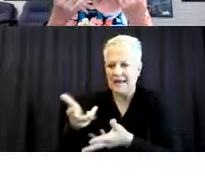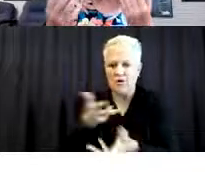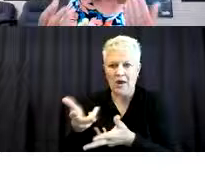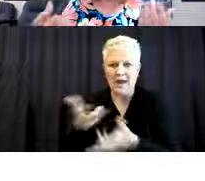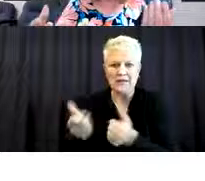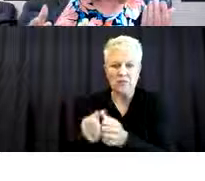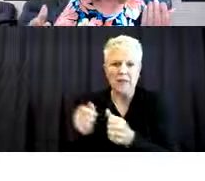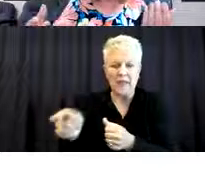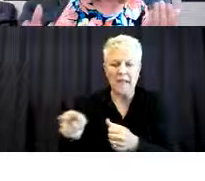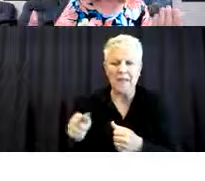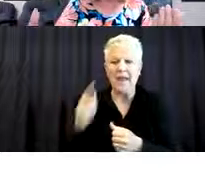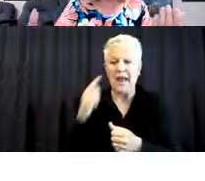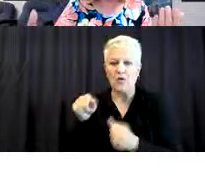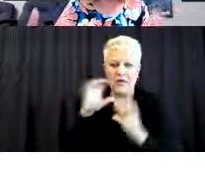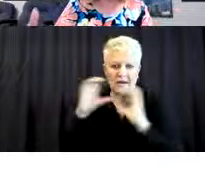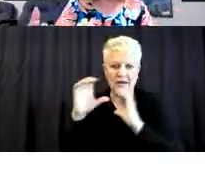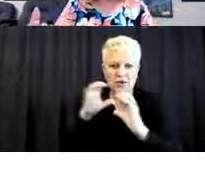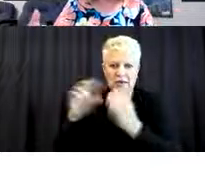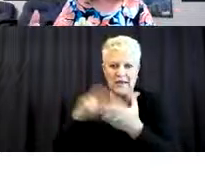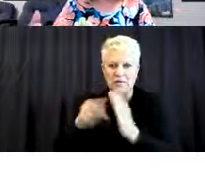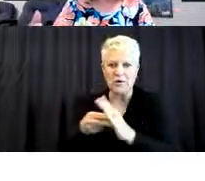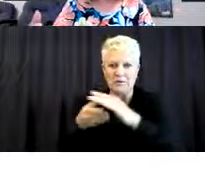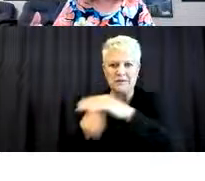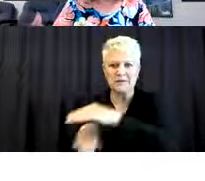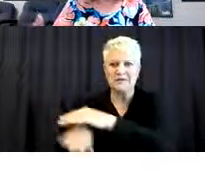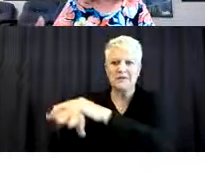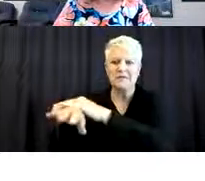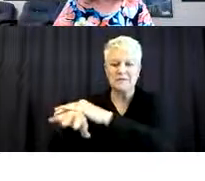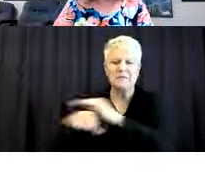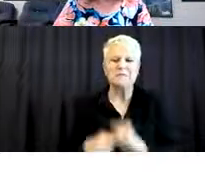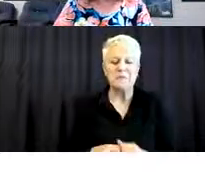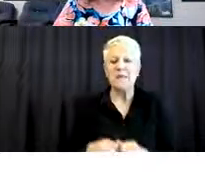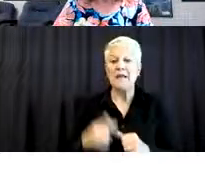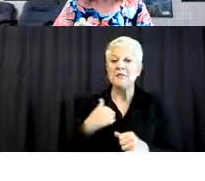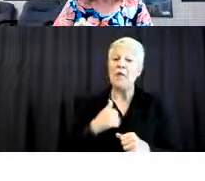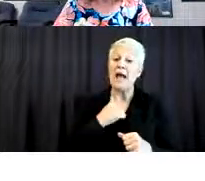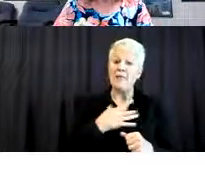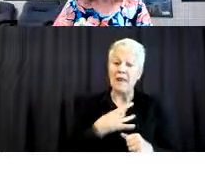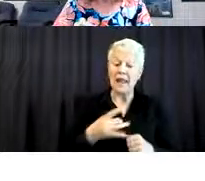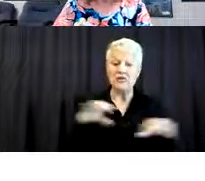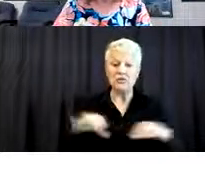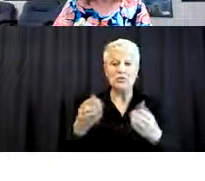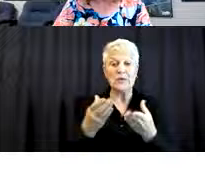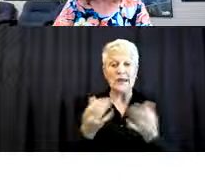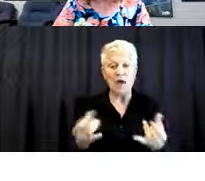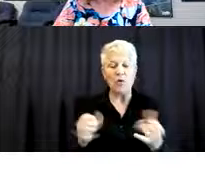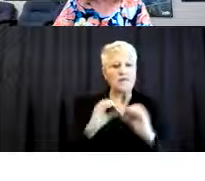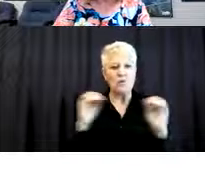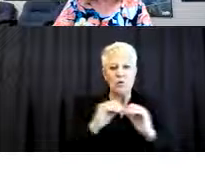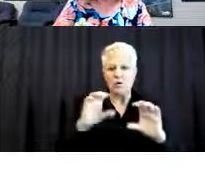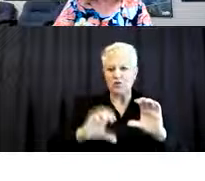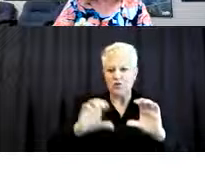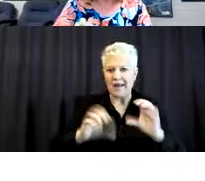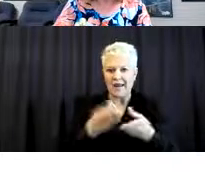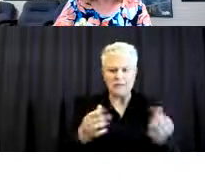them about and for the communication purposes. So that what I'd like to do now, if there are no chat items, which